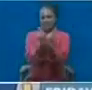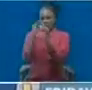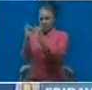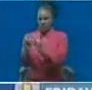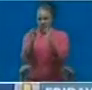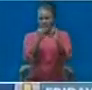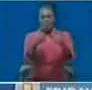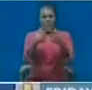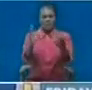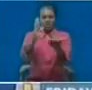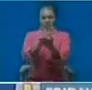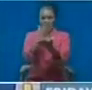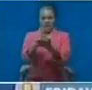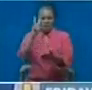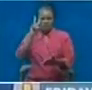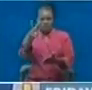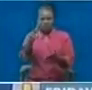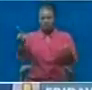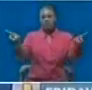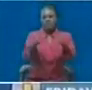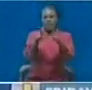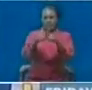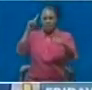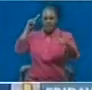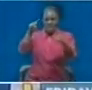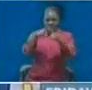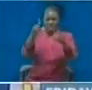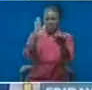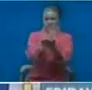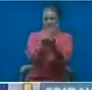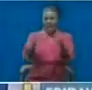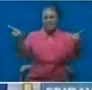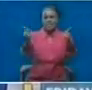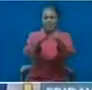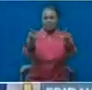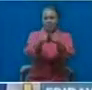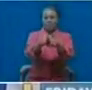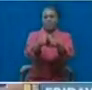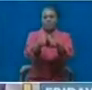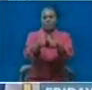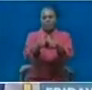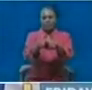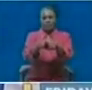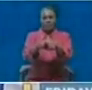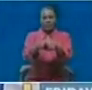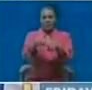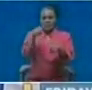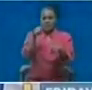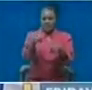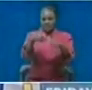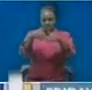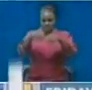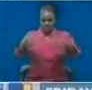we share the same vision, mission, and purpose. So that's really cool. Having that already in itself is magical,